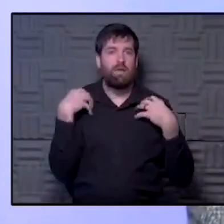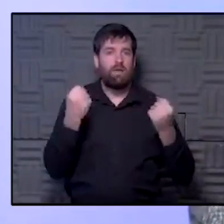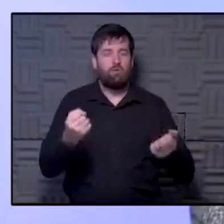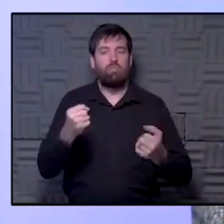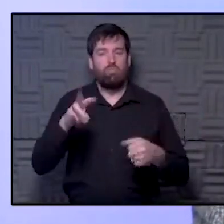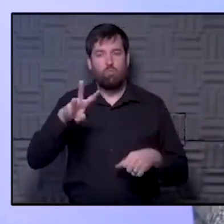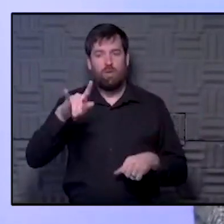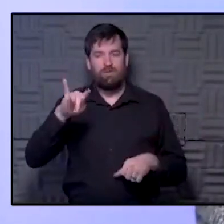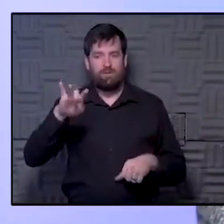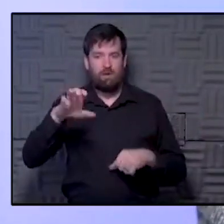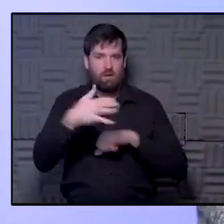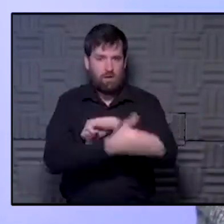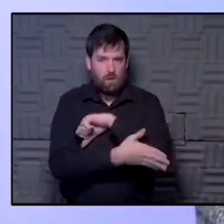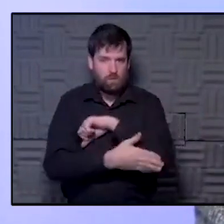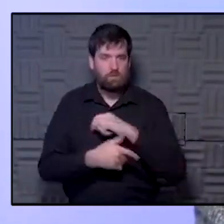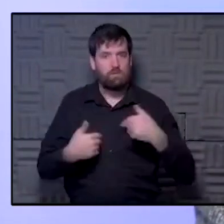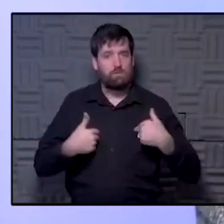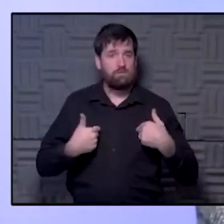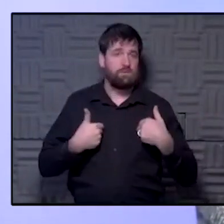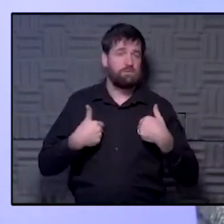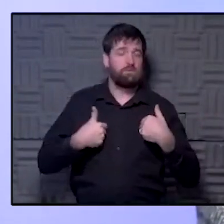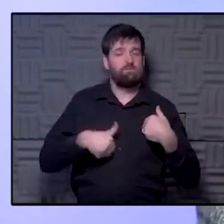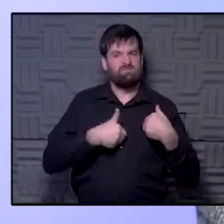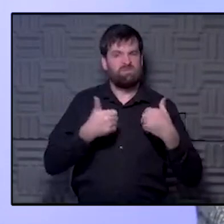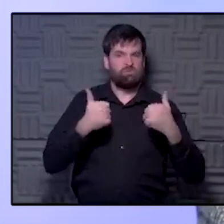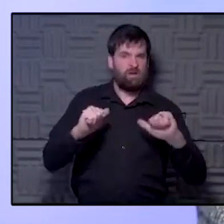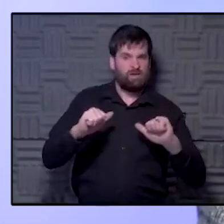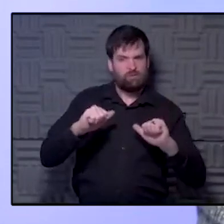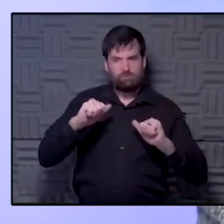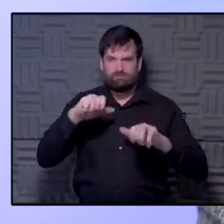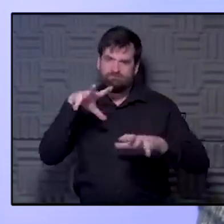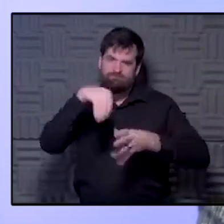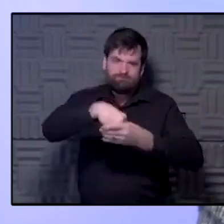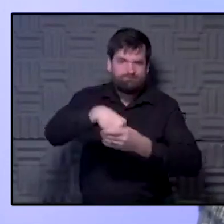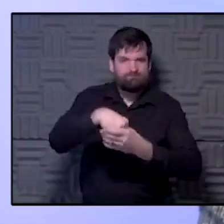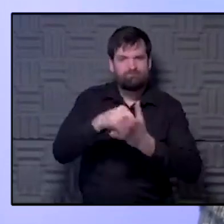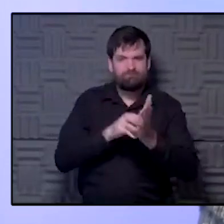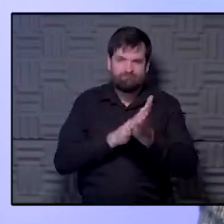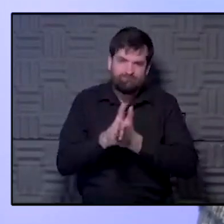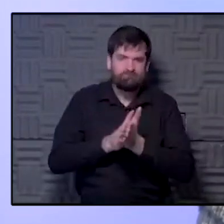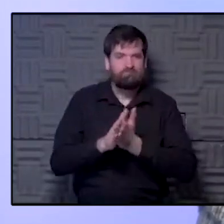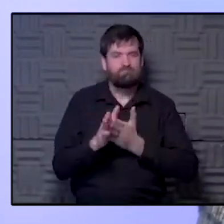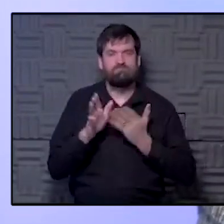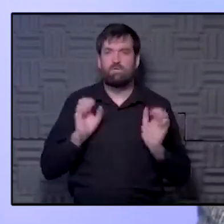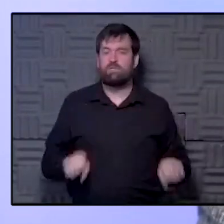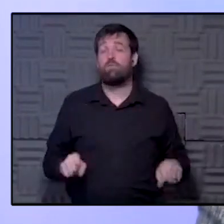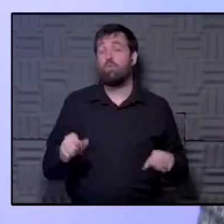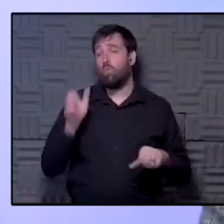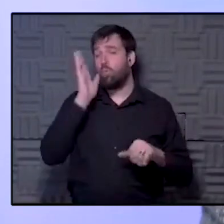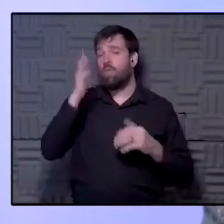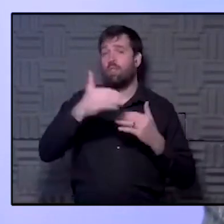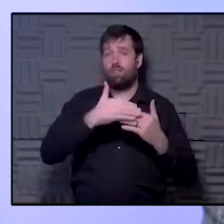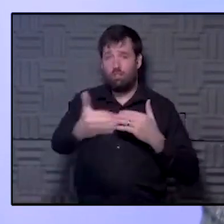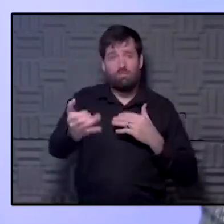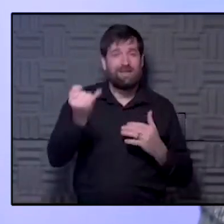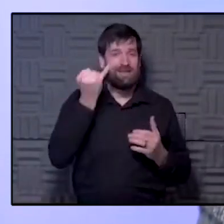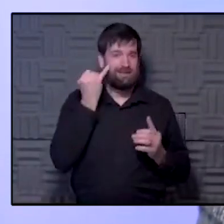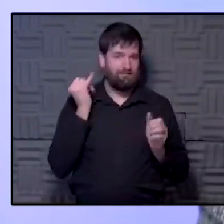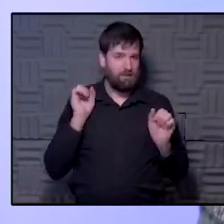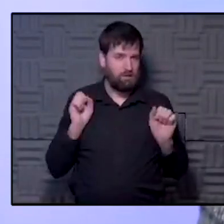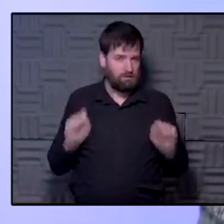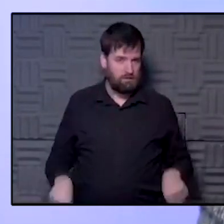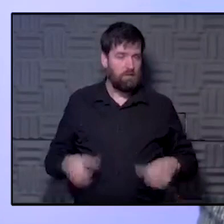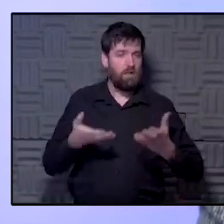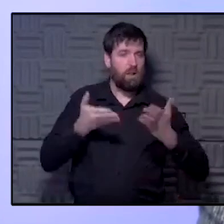County. So we're trying to throw in as much as we can. We will move forward if we're allowed to move forward and if